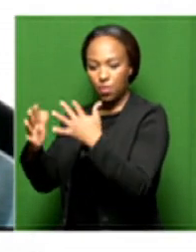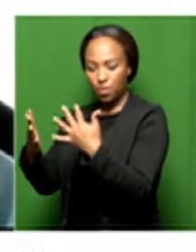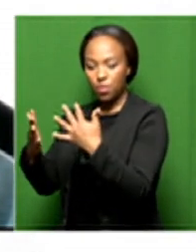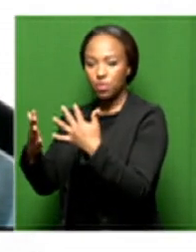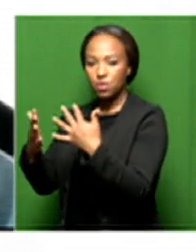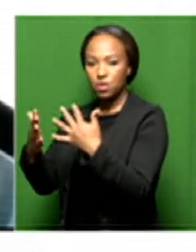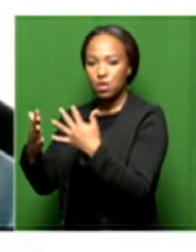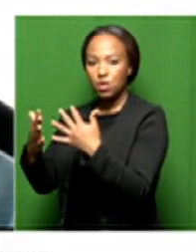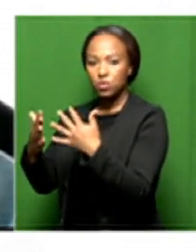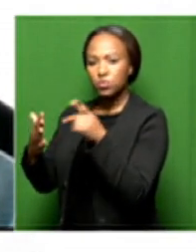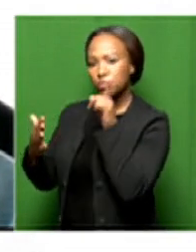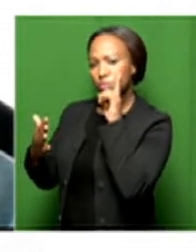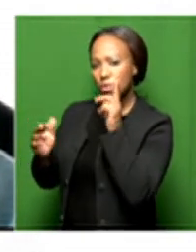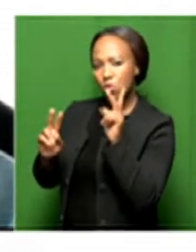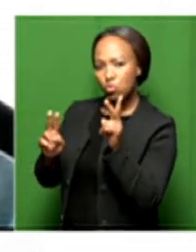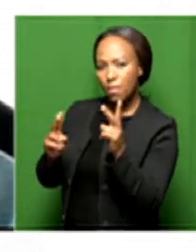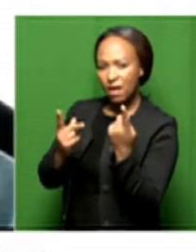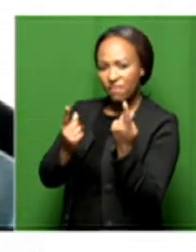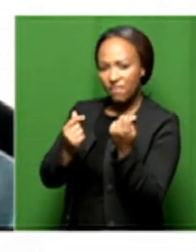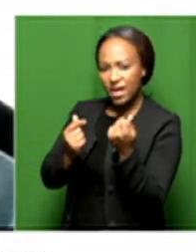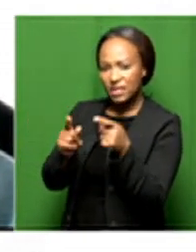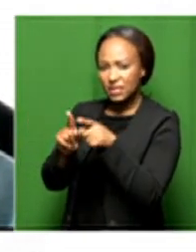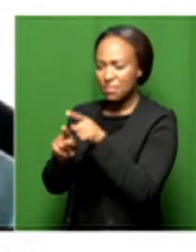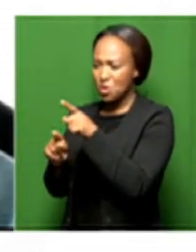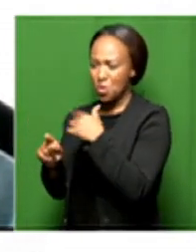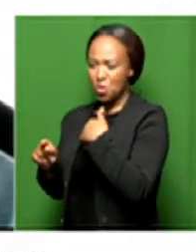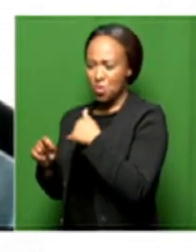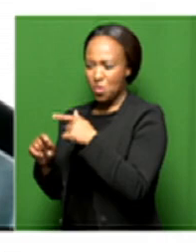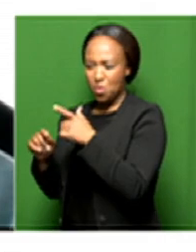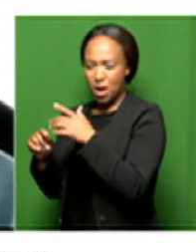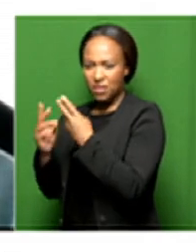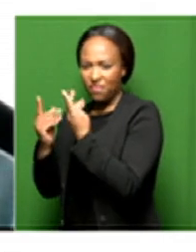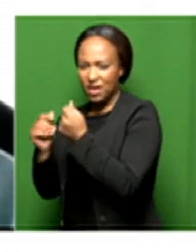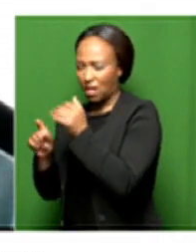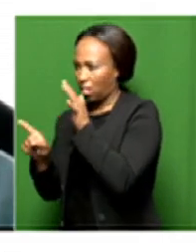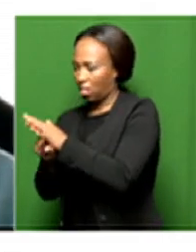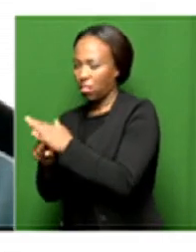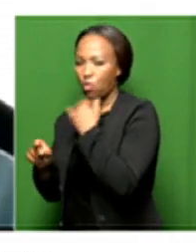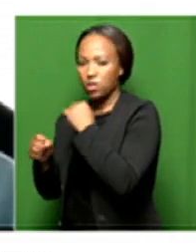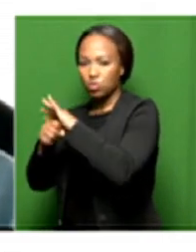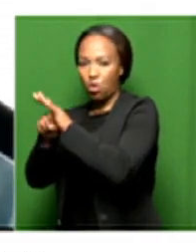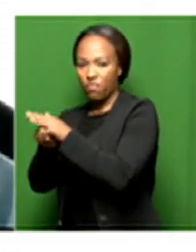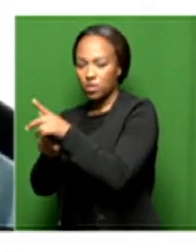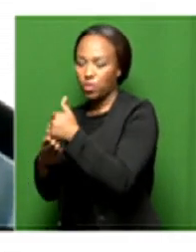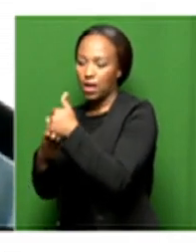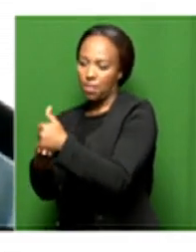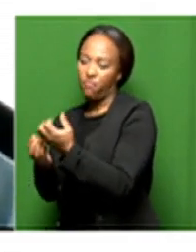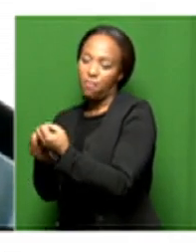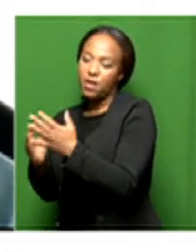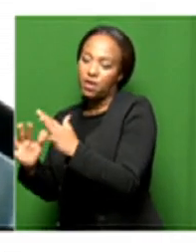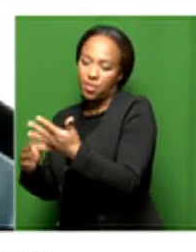to differentiate between one's normal financial habits and with the devastating financial implications that COVID-19 has had for many?